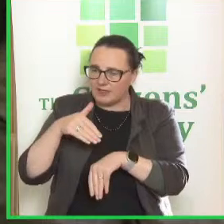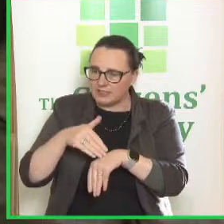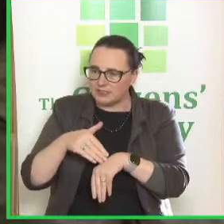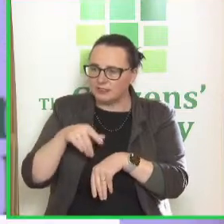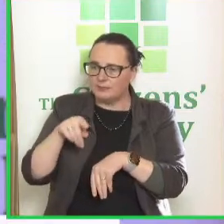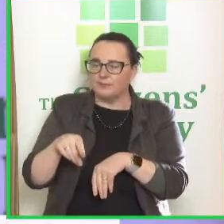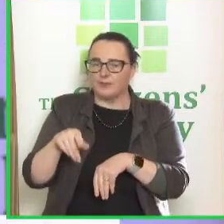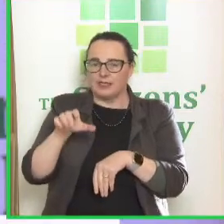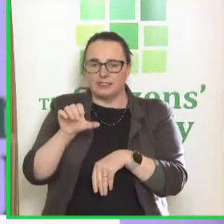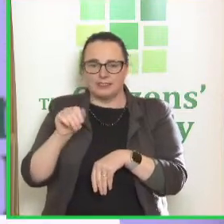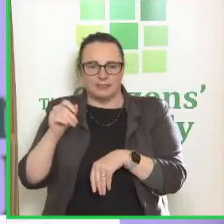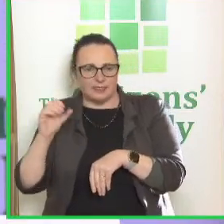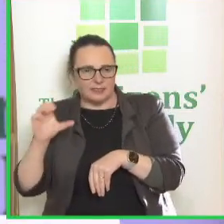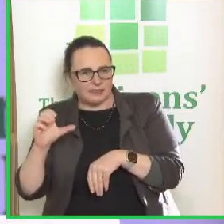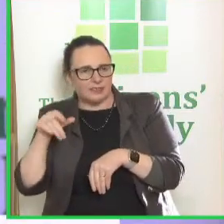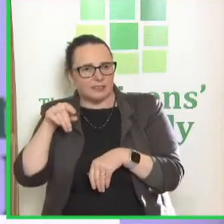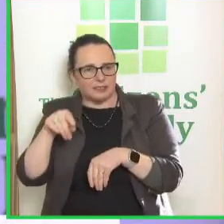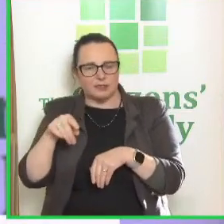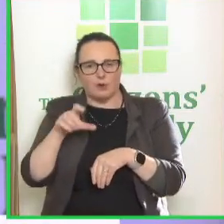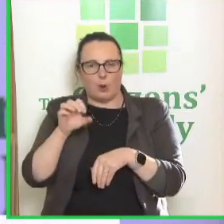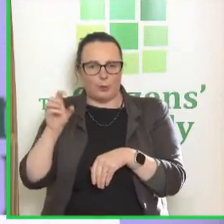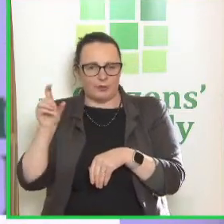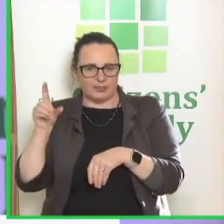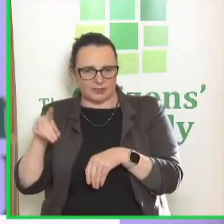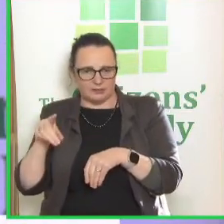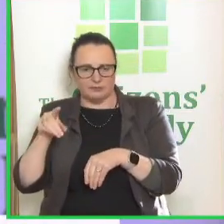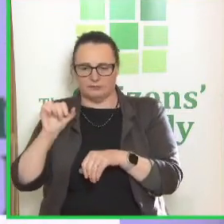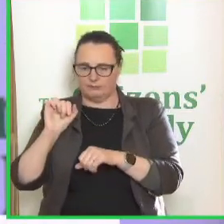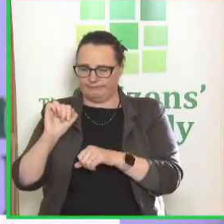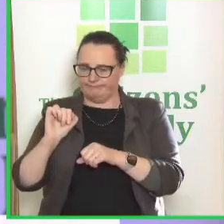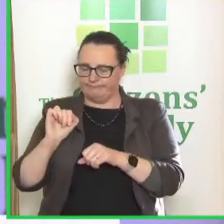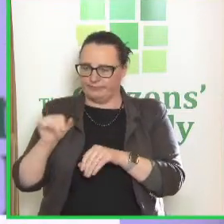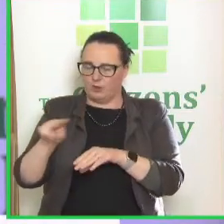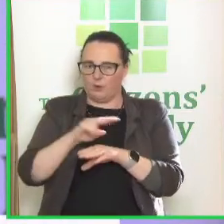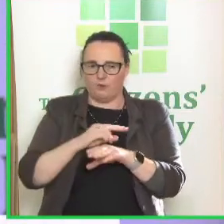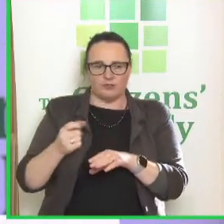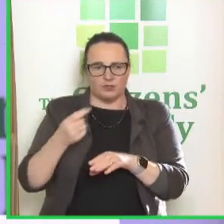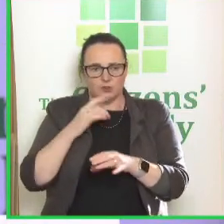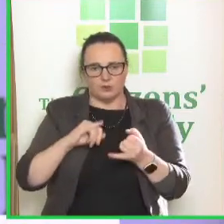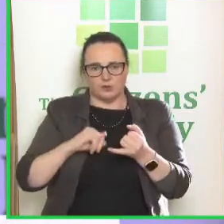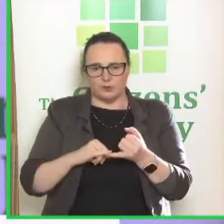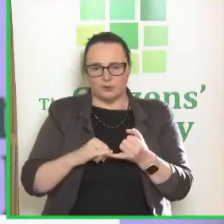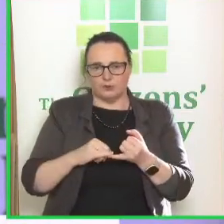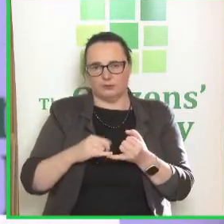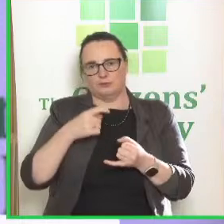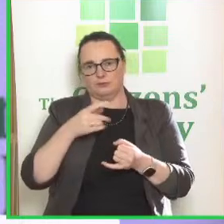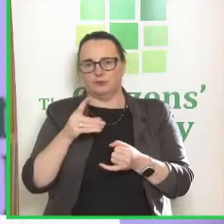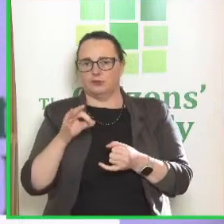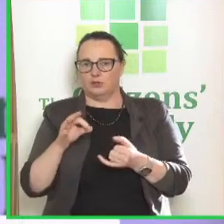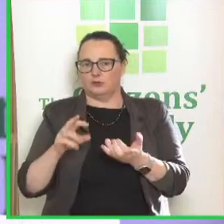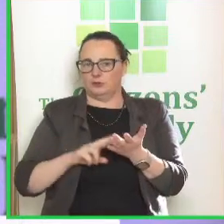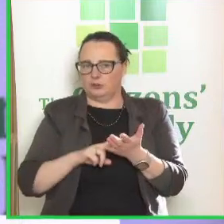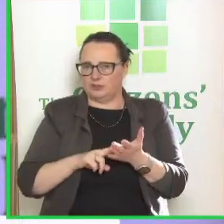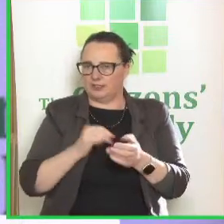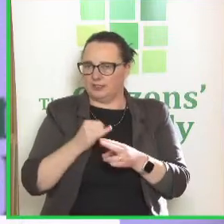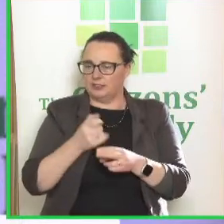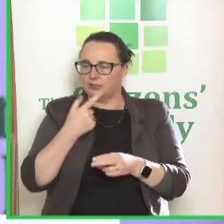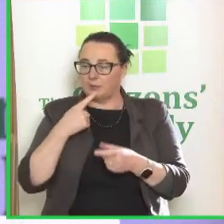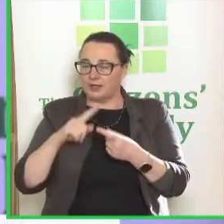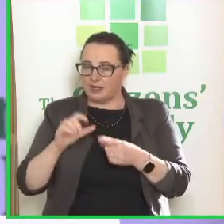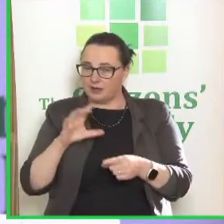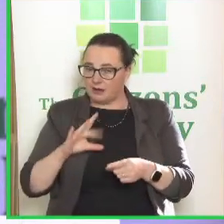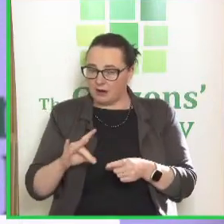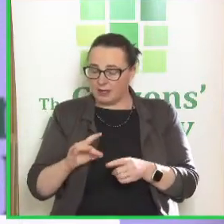synthetic opioid nitocene, which caused overdoses to drug users in Dublin and Cork. And the